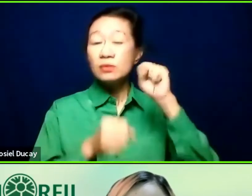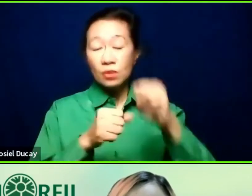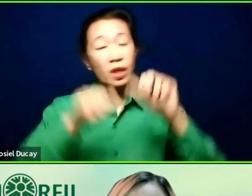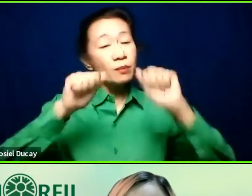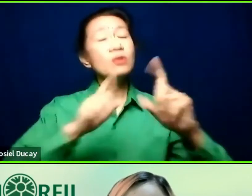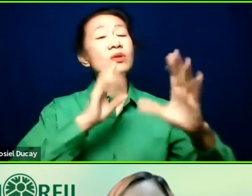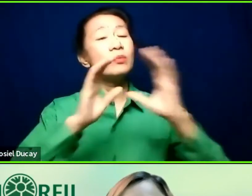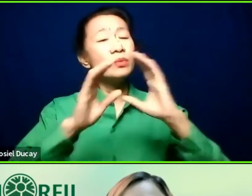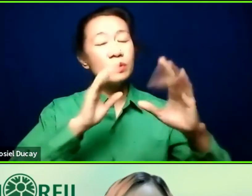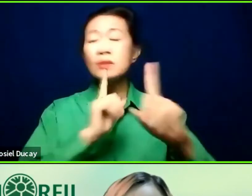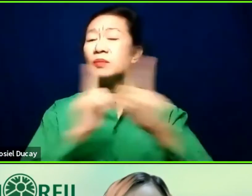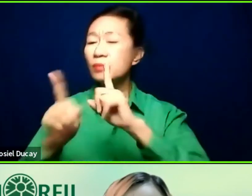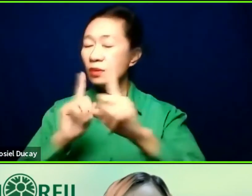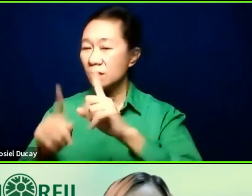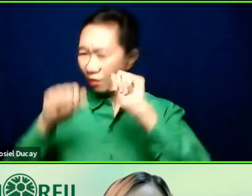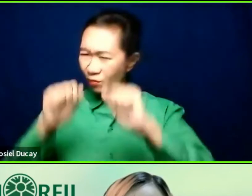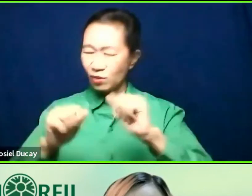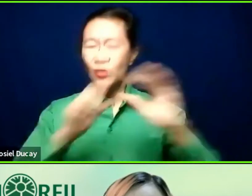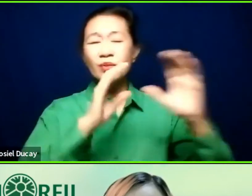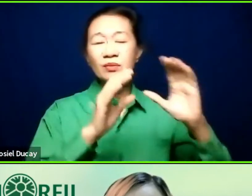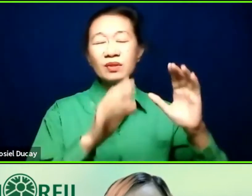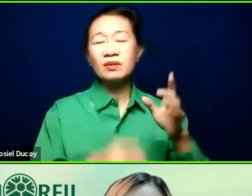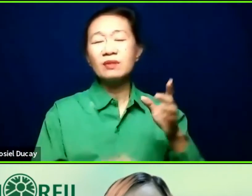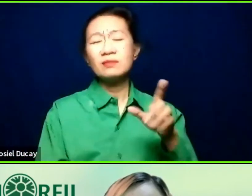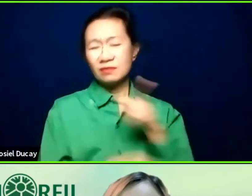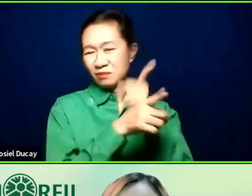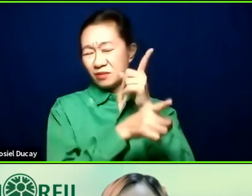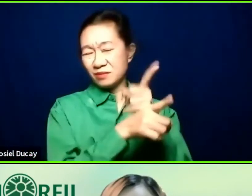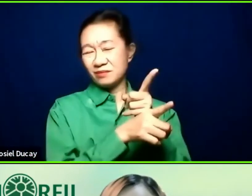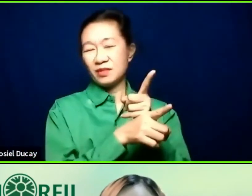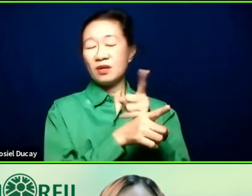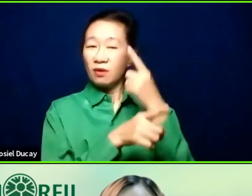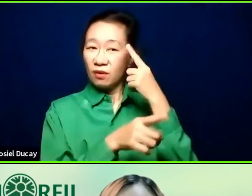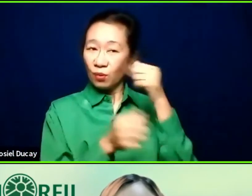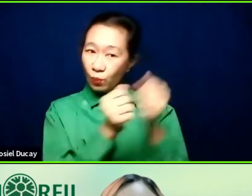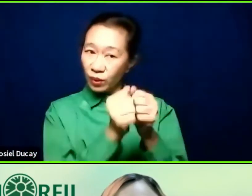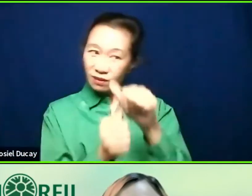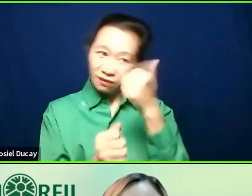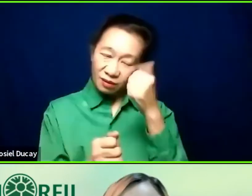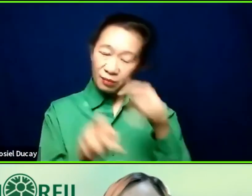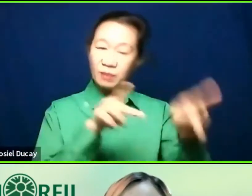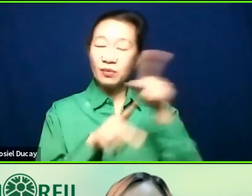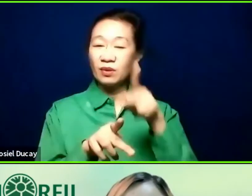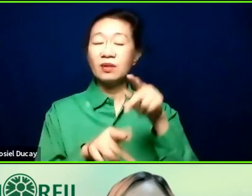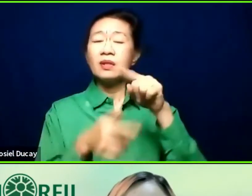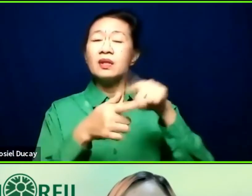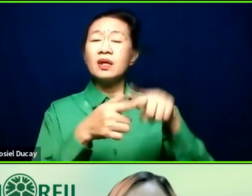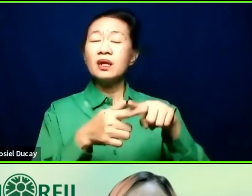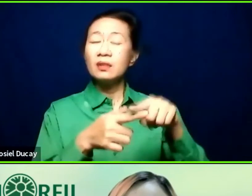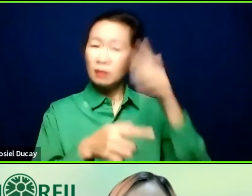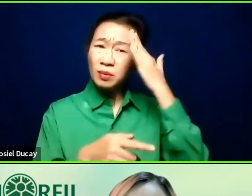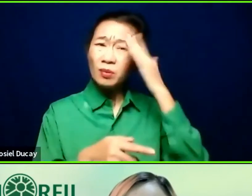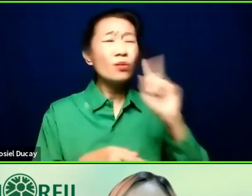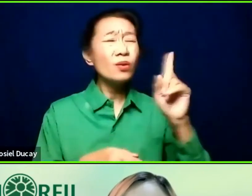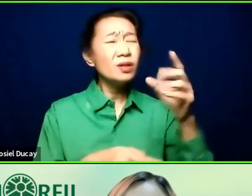ng maayos and makapag-communicate ng maayos to other people. And then identify what he likes to